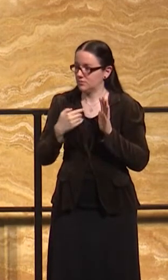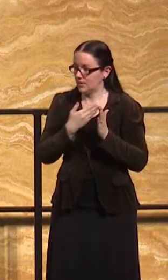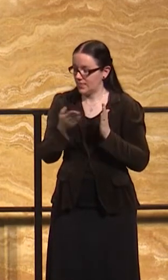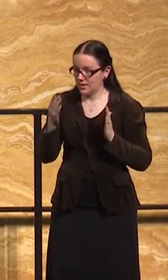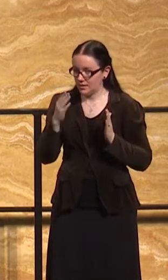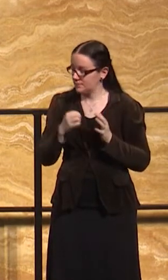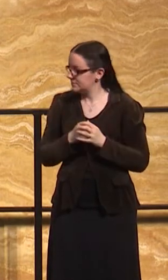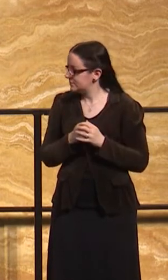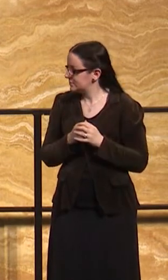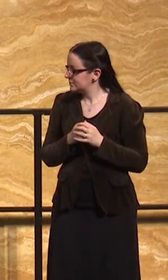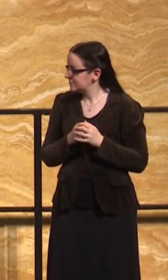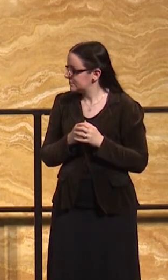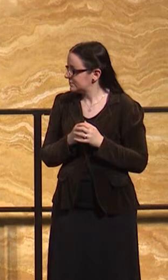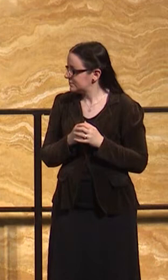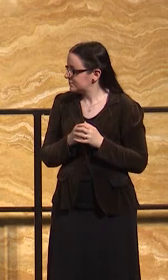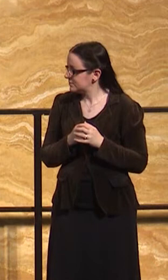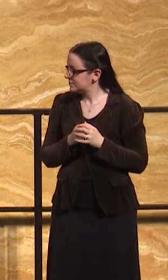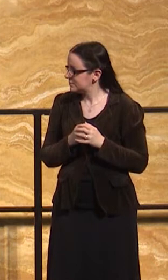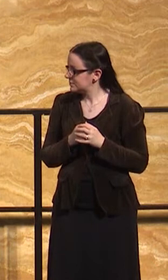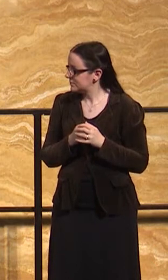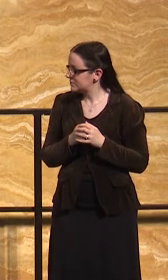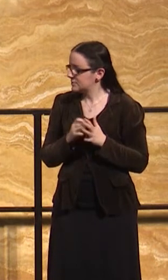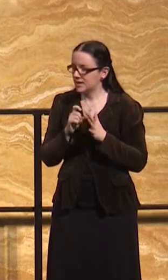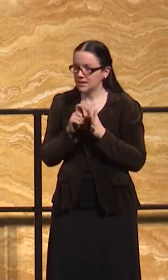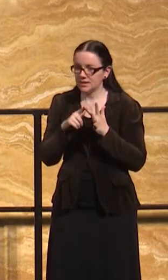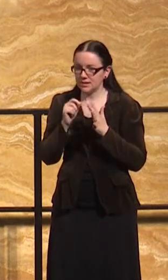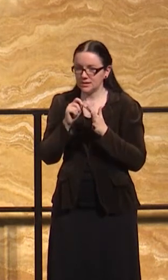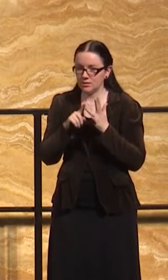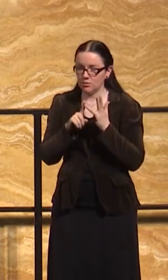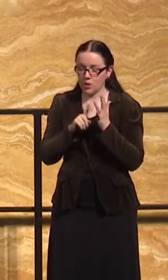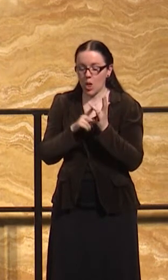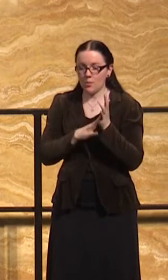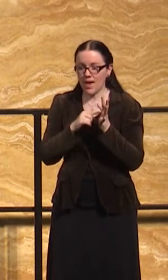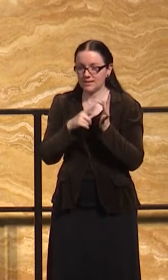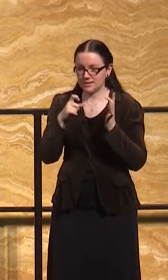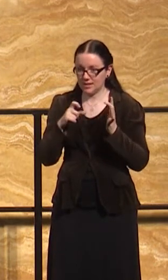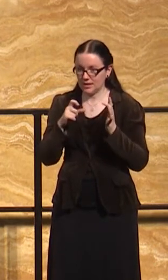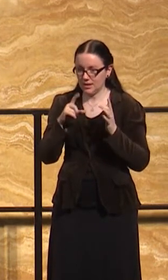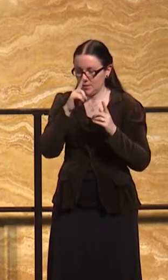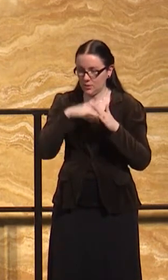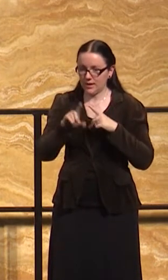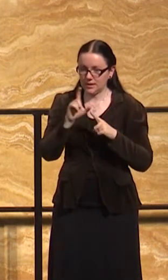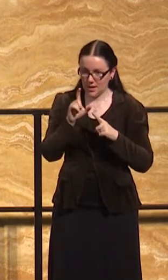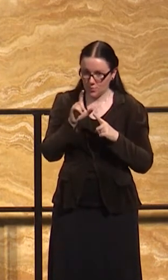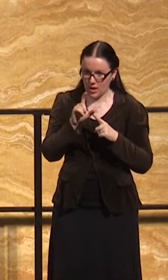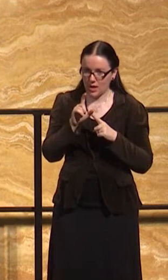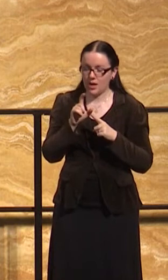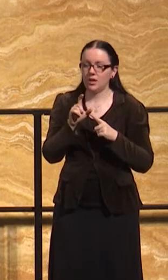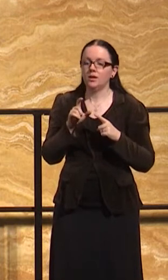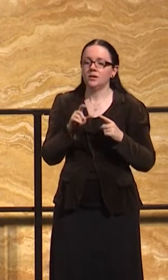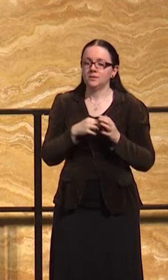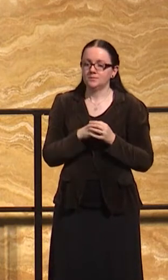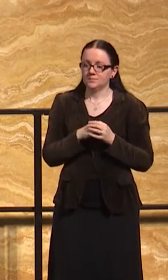the Dean of the Diplomatic Corps in Canberra, the Timor-Leste Ambassador to Australia,